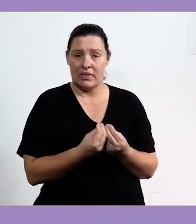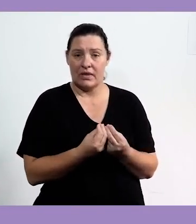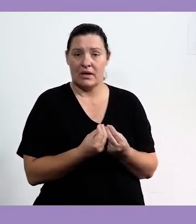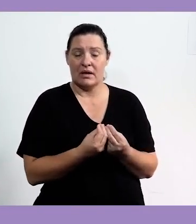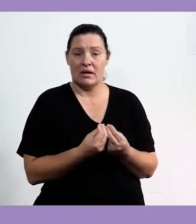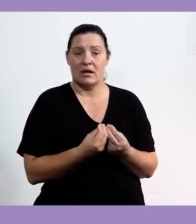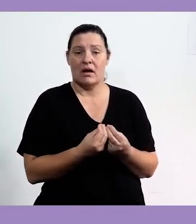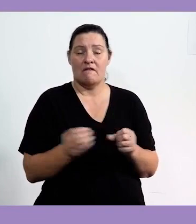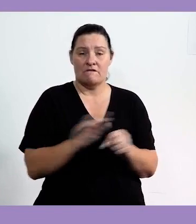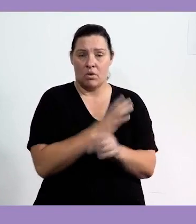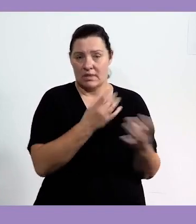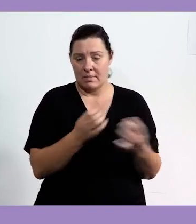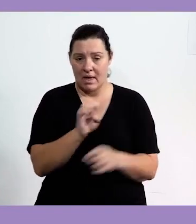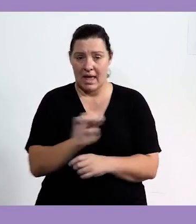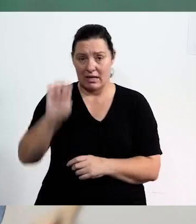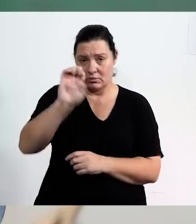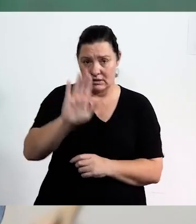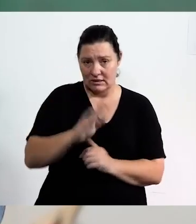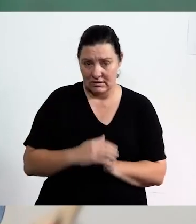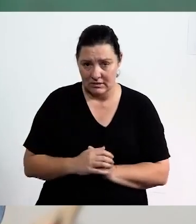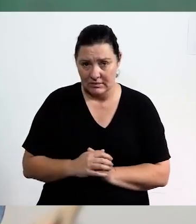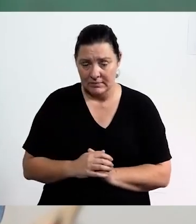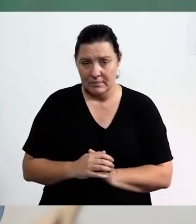with integer exponents.